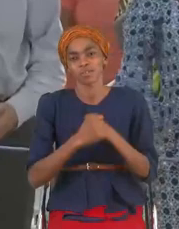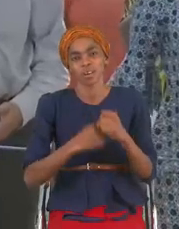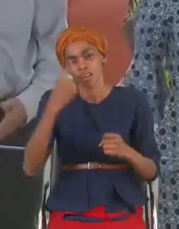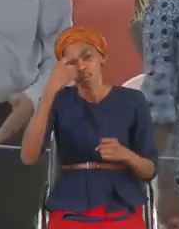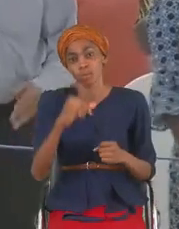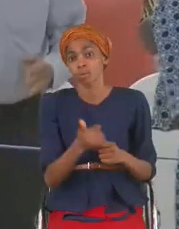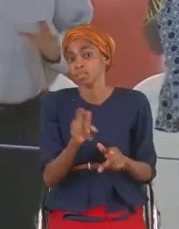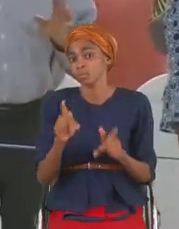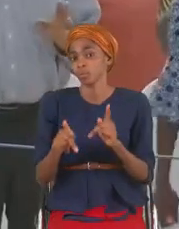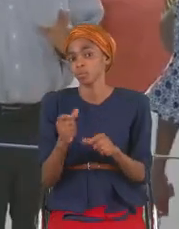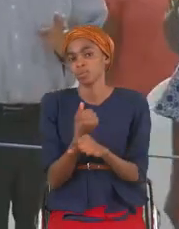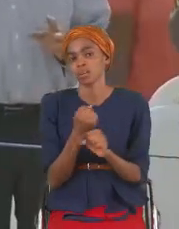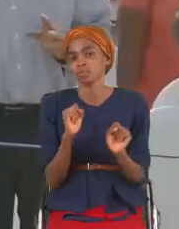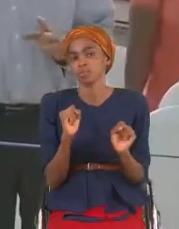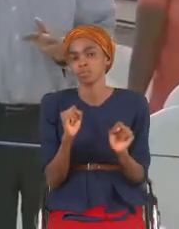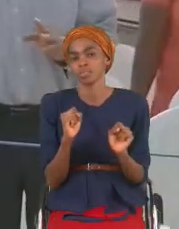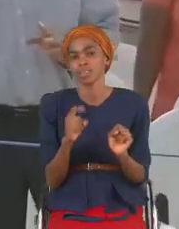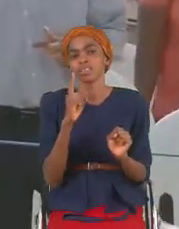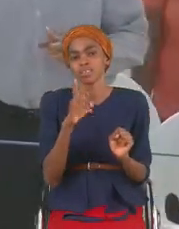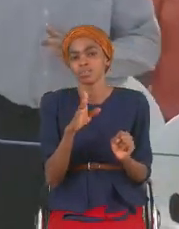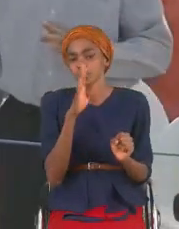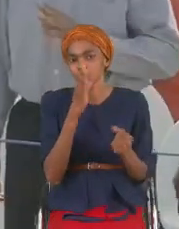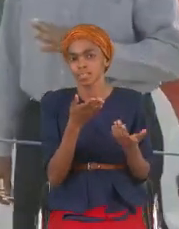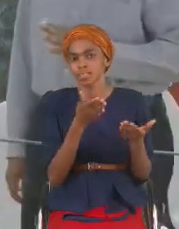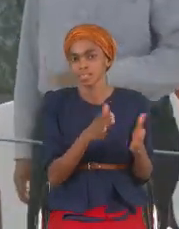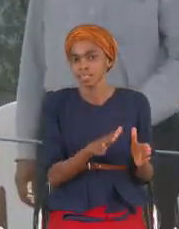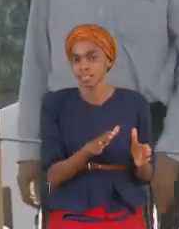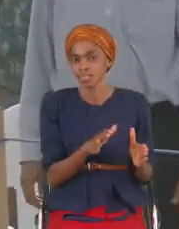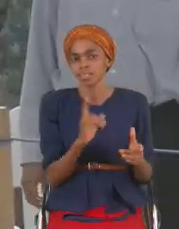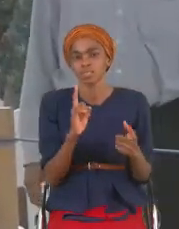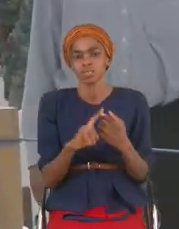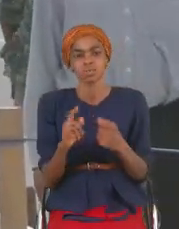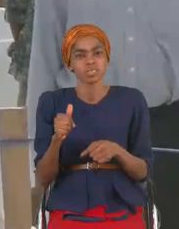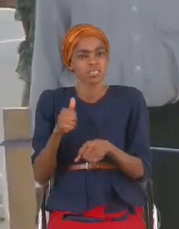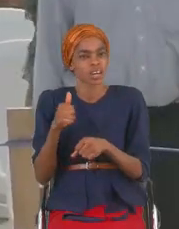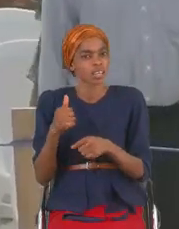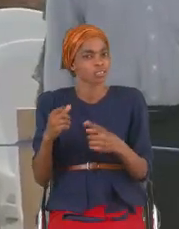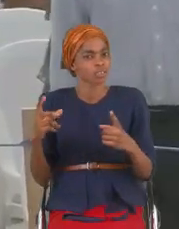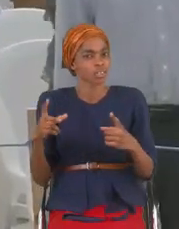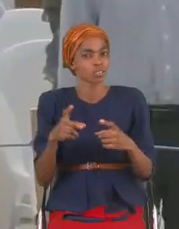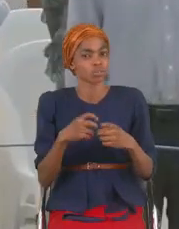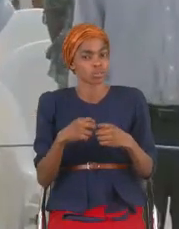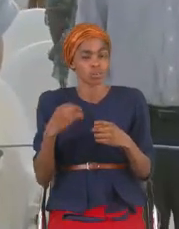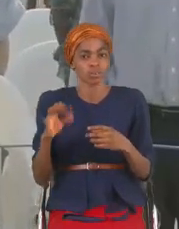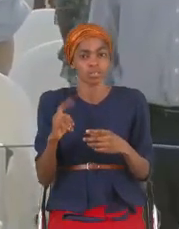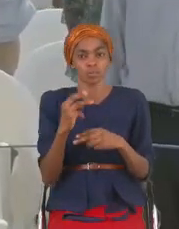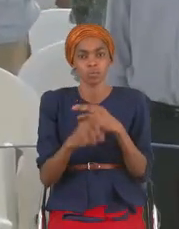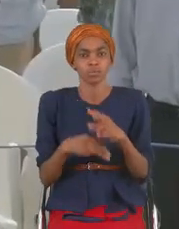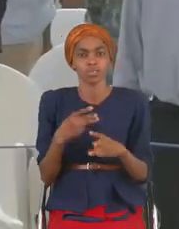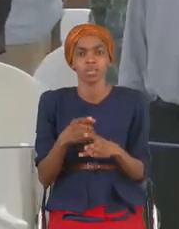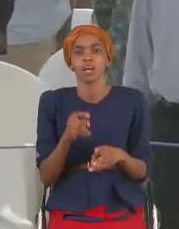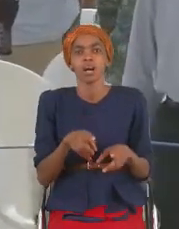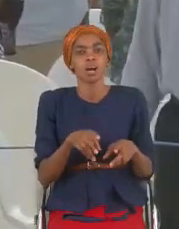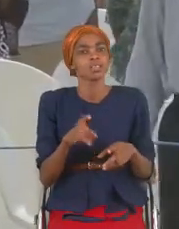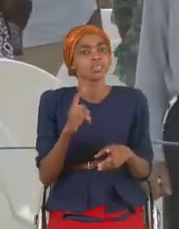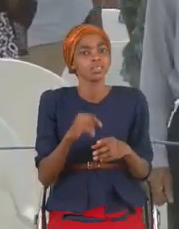salvation. You'll be dead to the attractions of the world, dead to